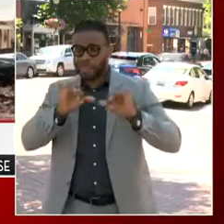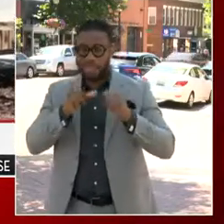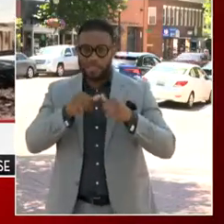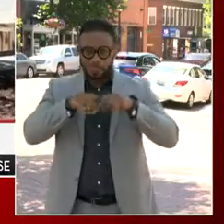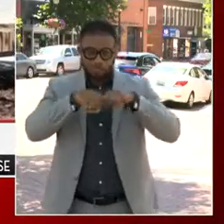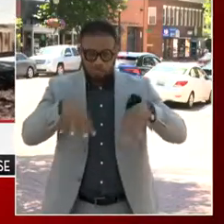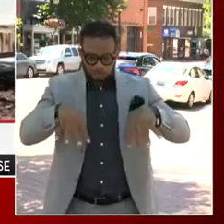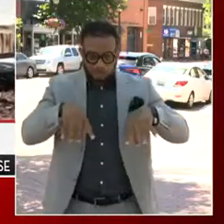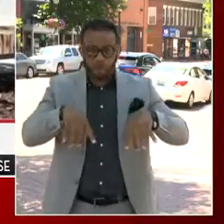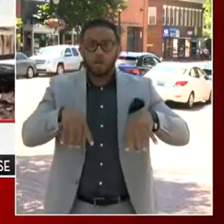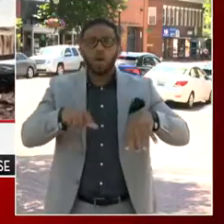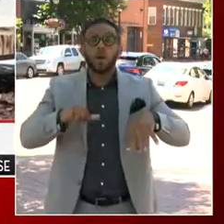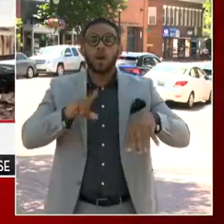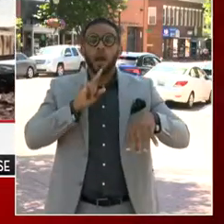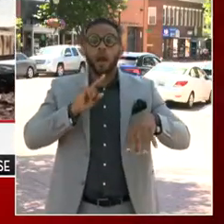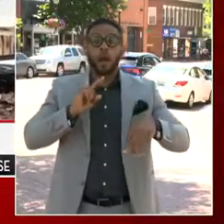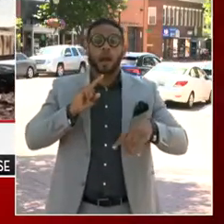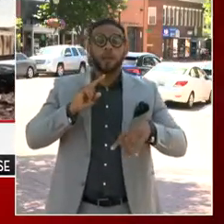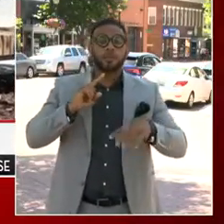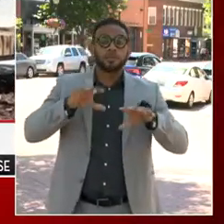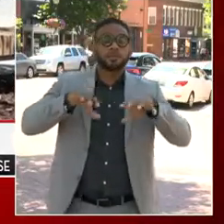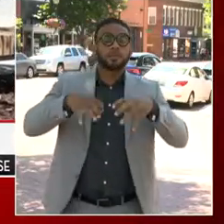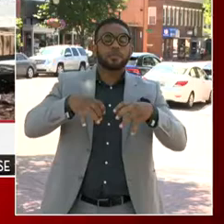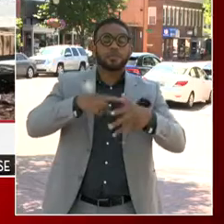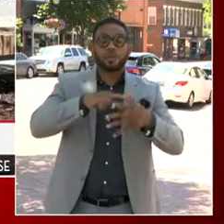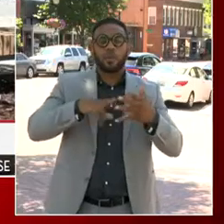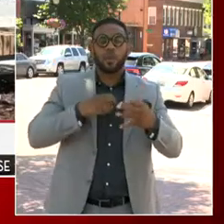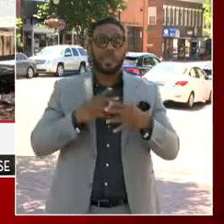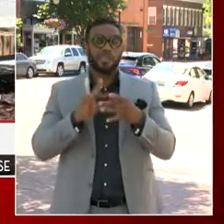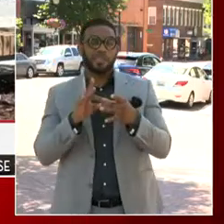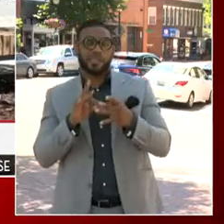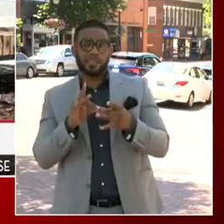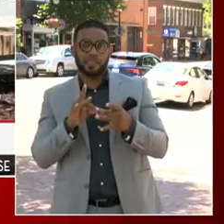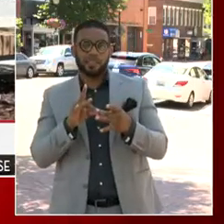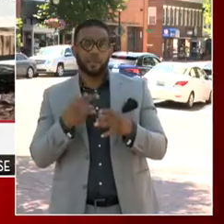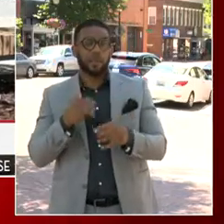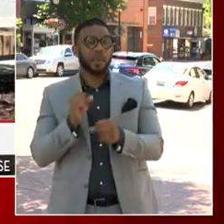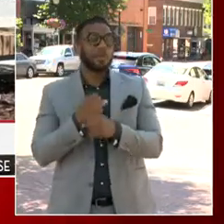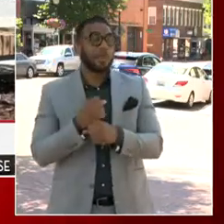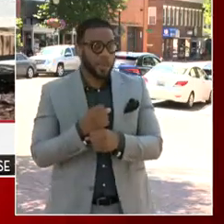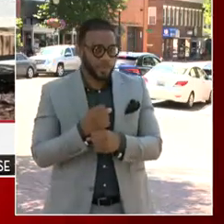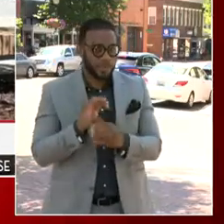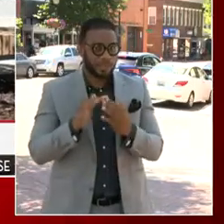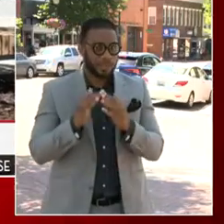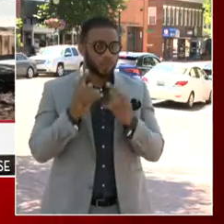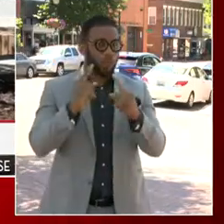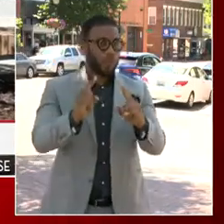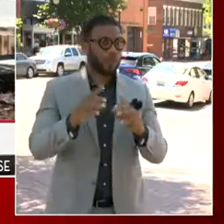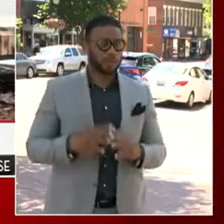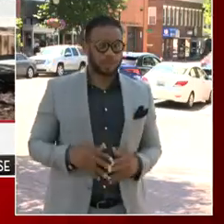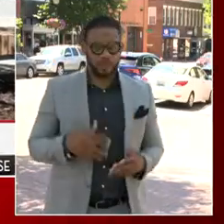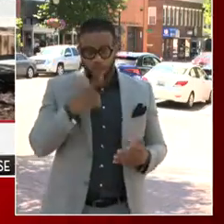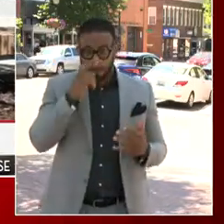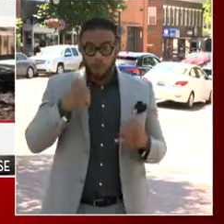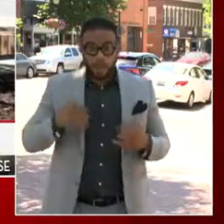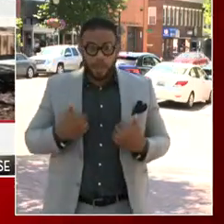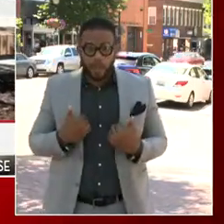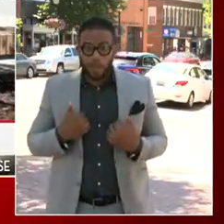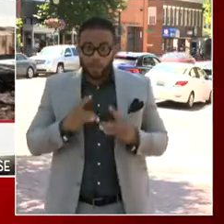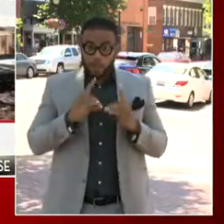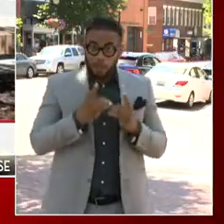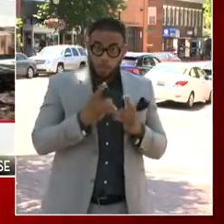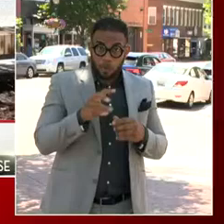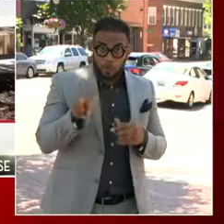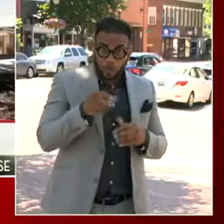agencies, and we are the cluster that we like to say we make the city work, because we have the